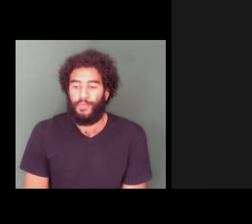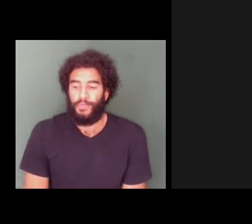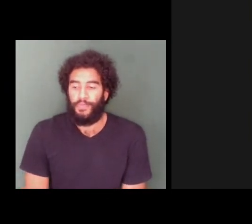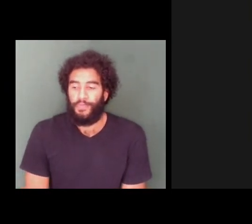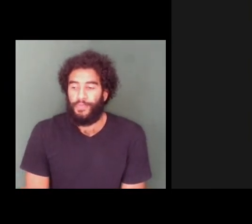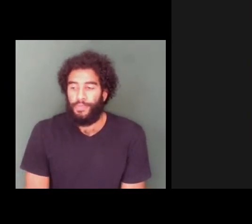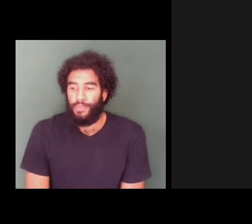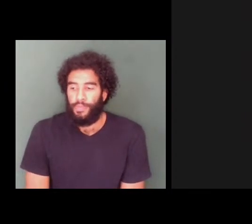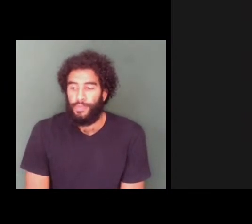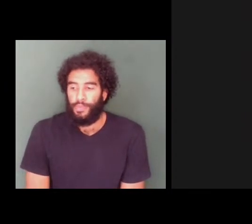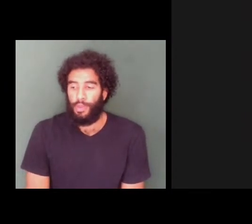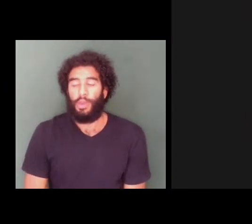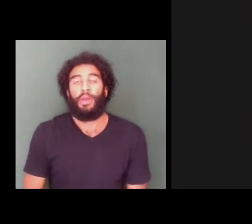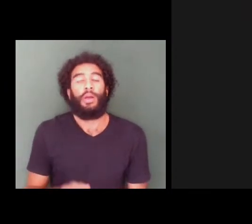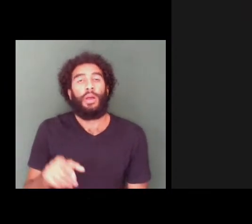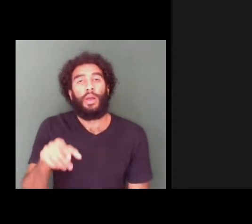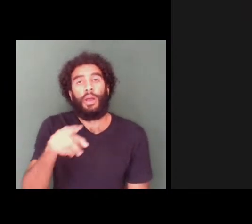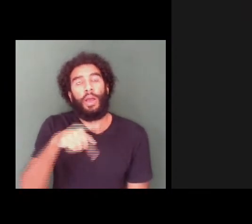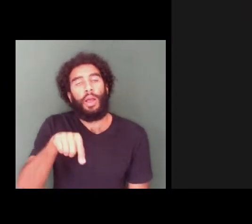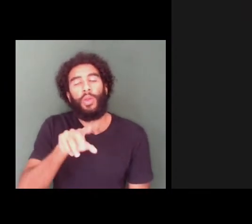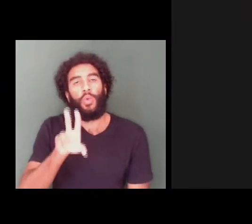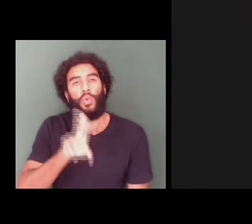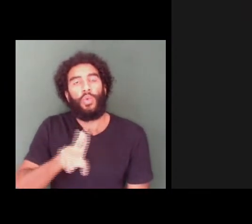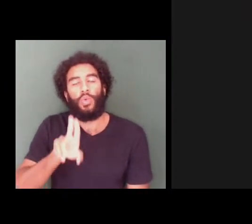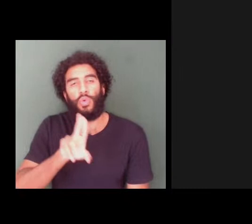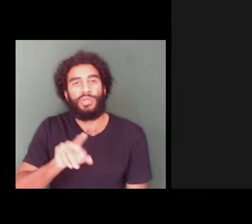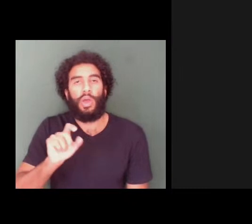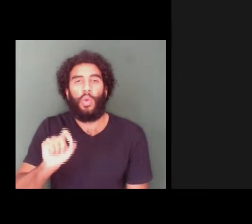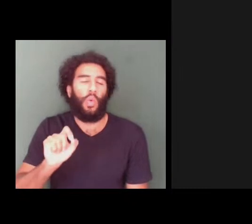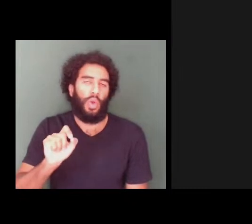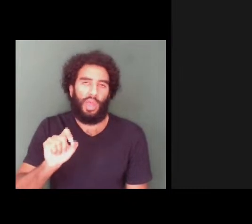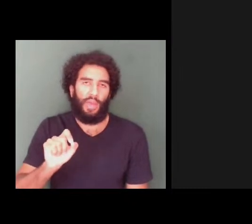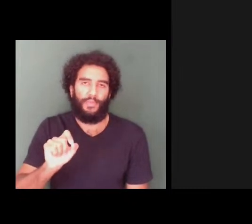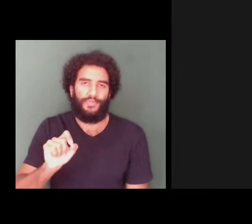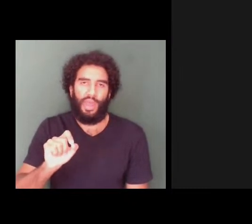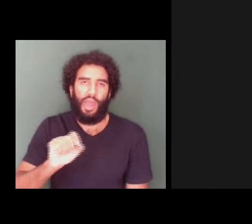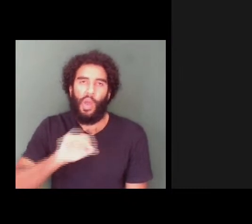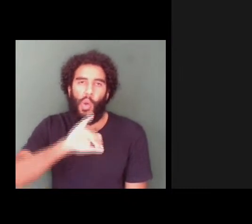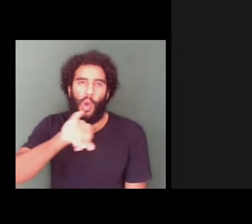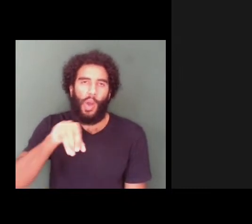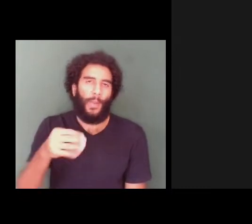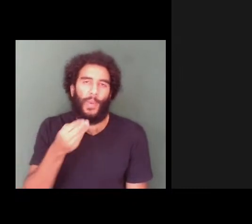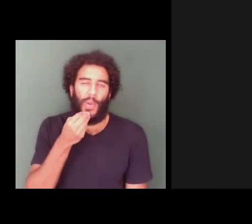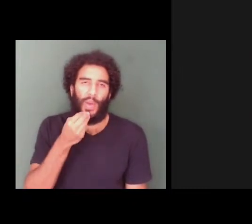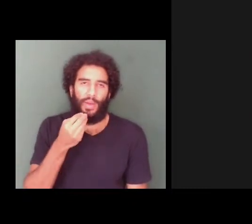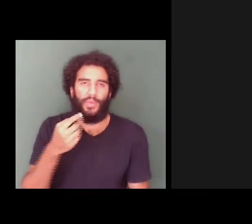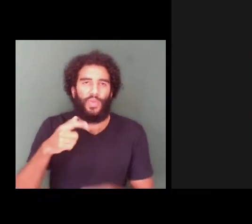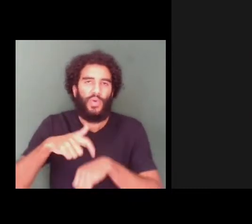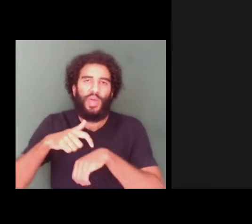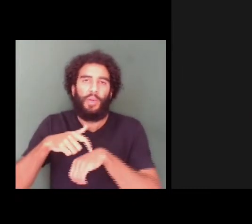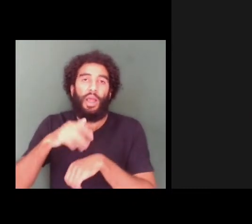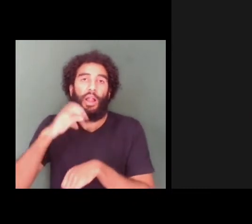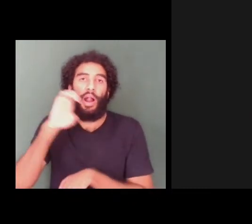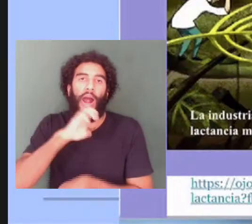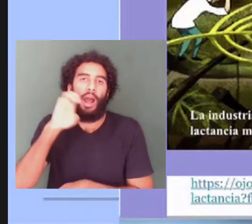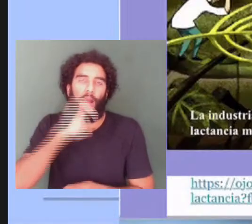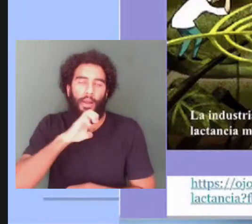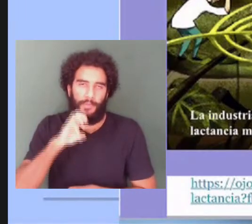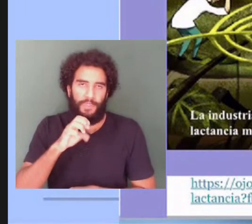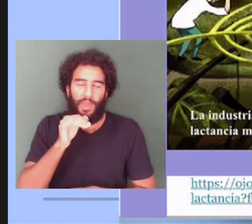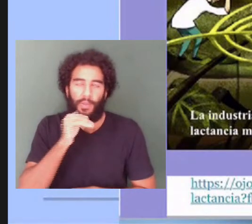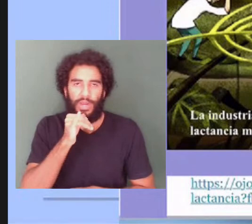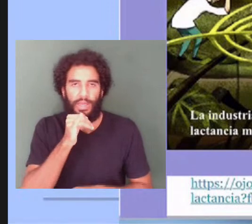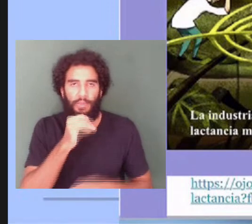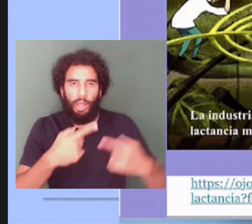However, the structure uses in a very opportunistic way, including